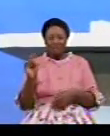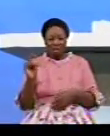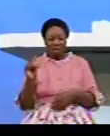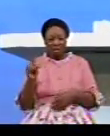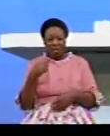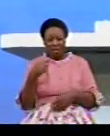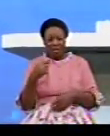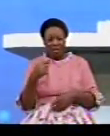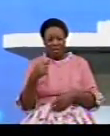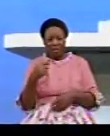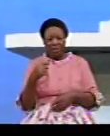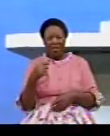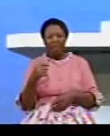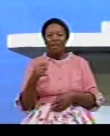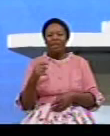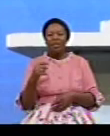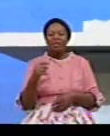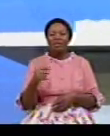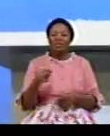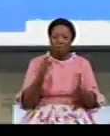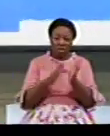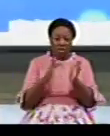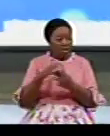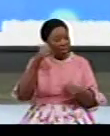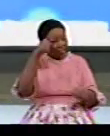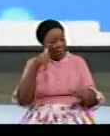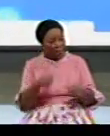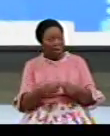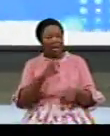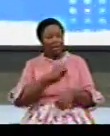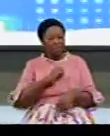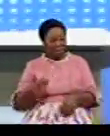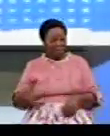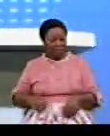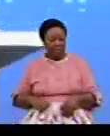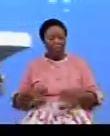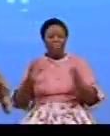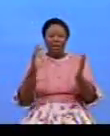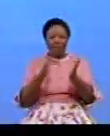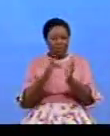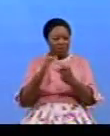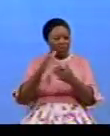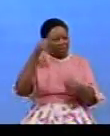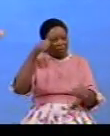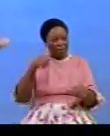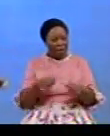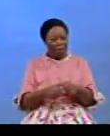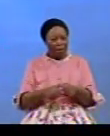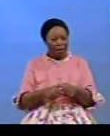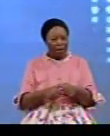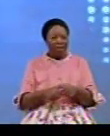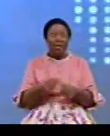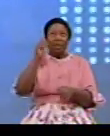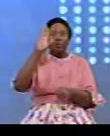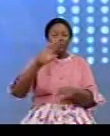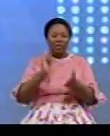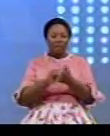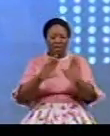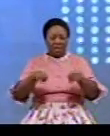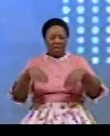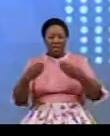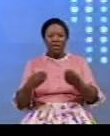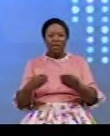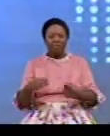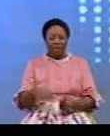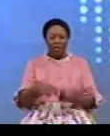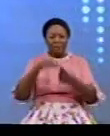voice of repentance that we should repent and come to the Lord, the refuser is a rebel.